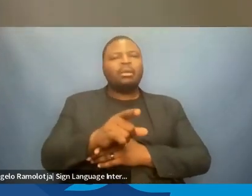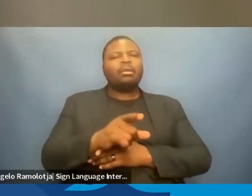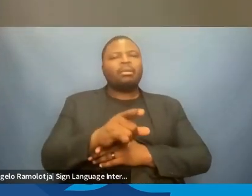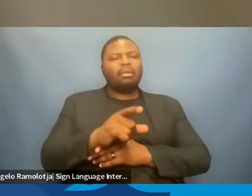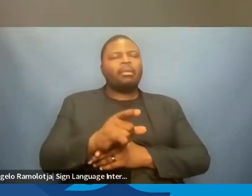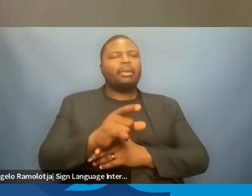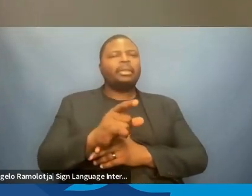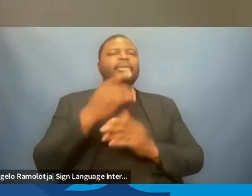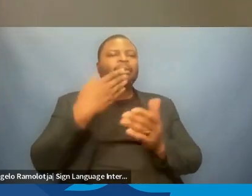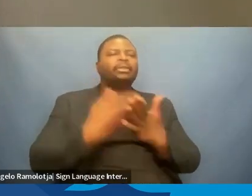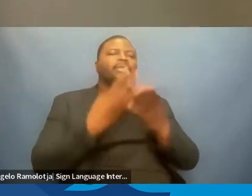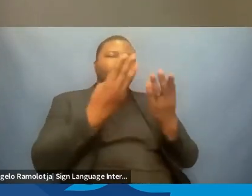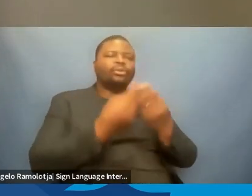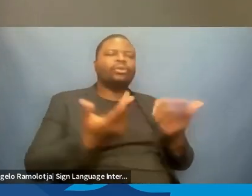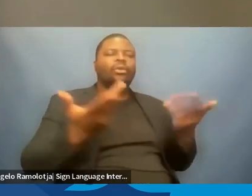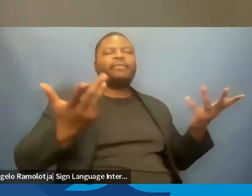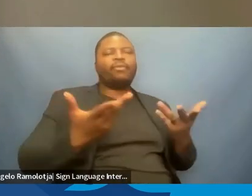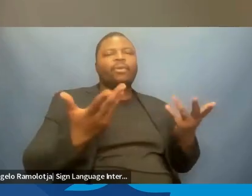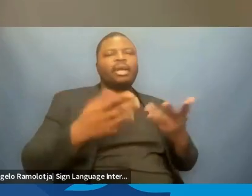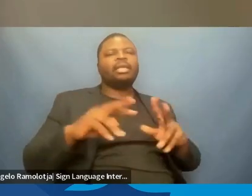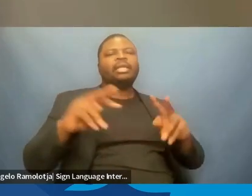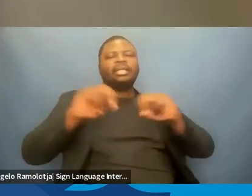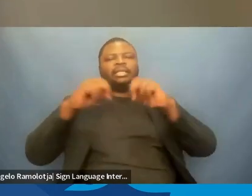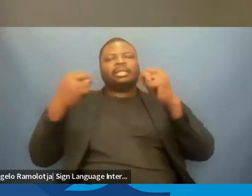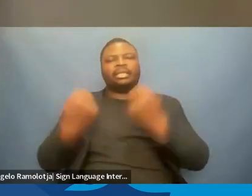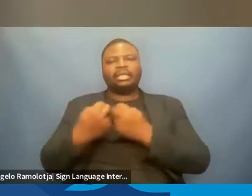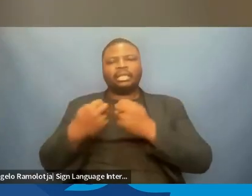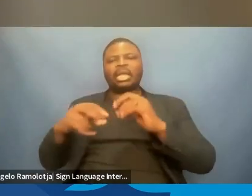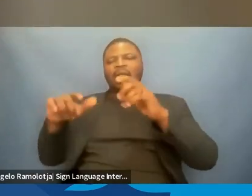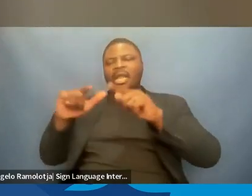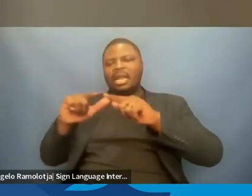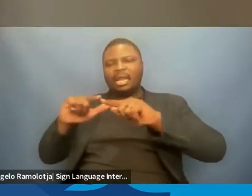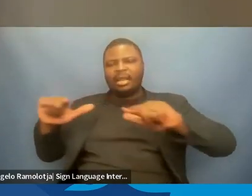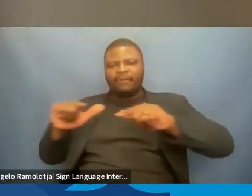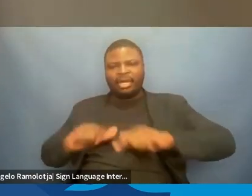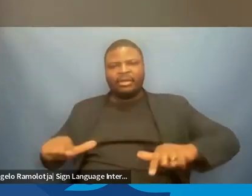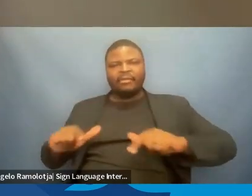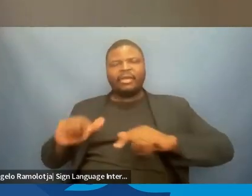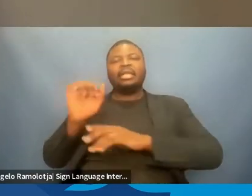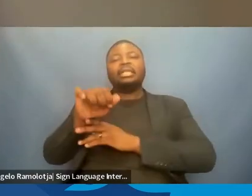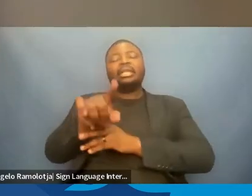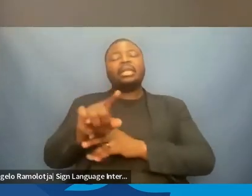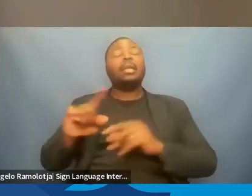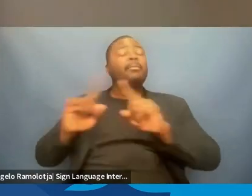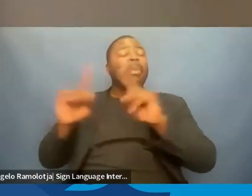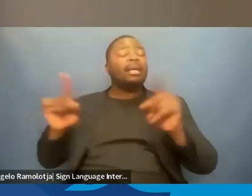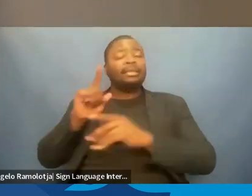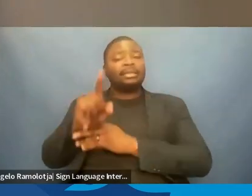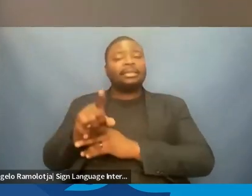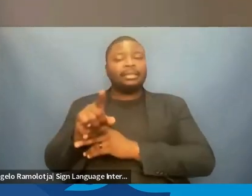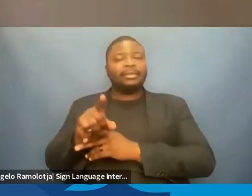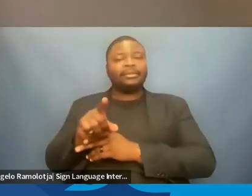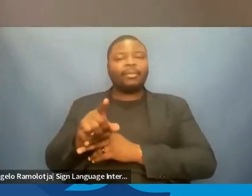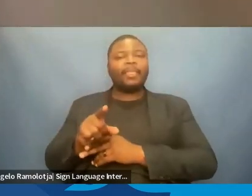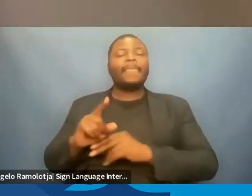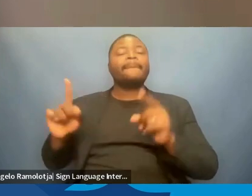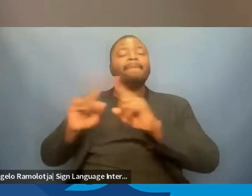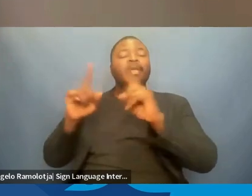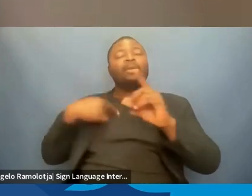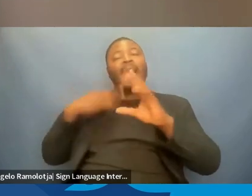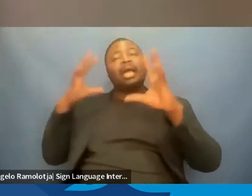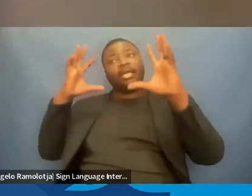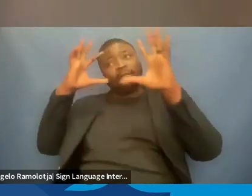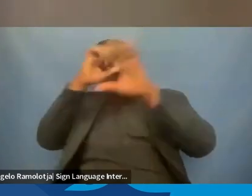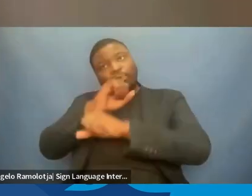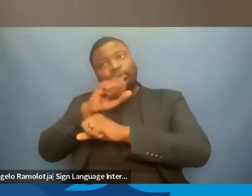So they're not, I think they're referring also to opiate substitution therapy because that is a harm reduction, but I also assume that perhaps they're referring